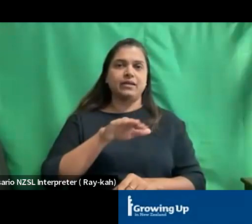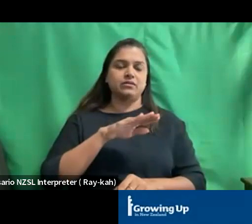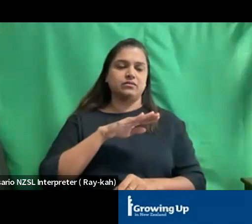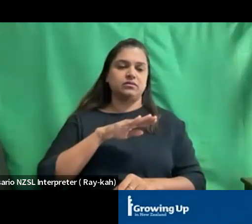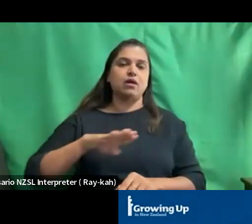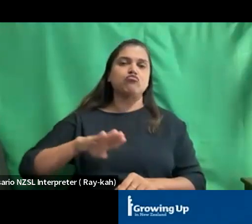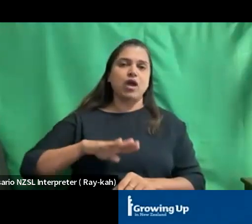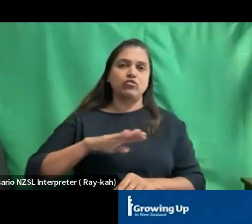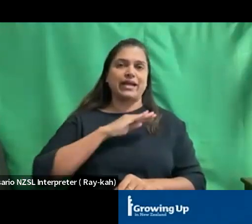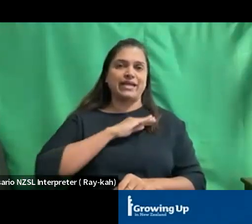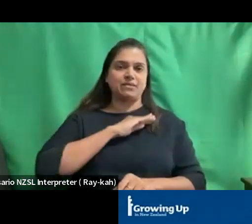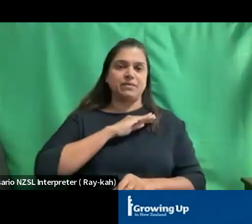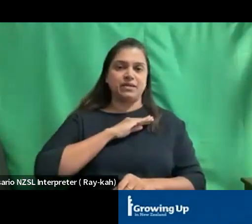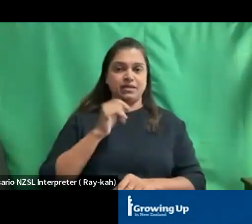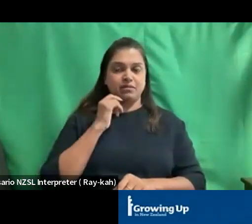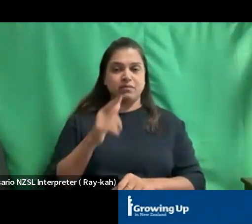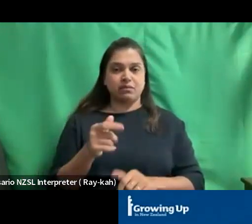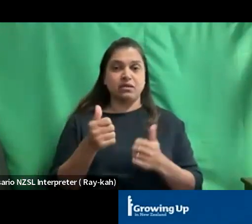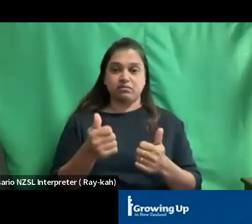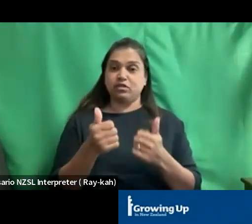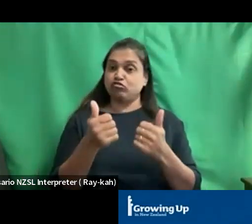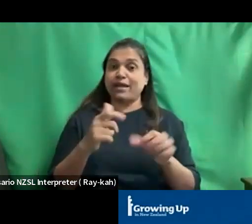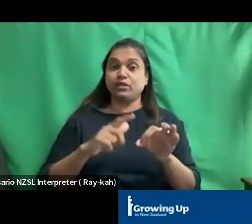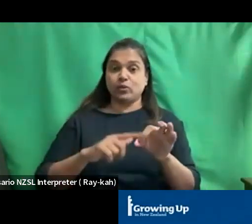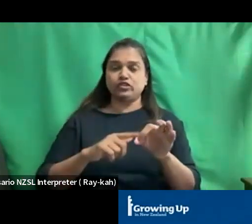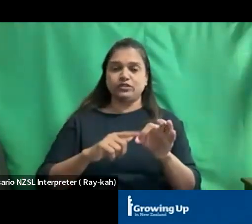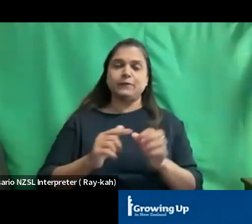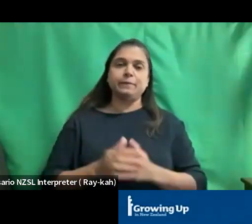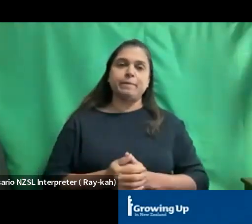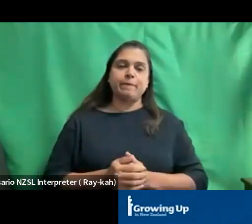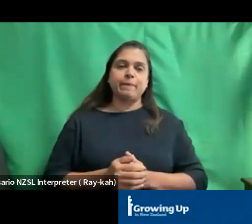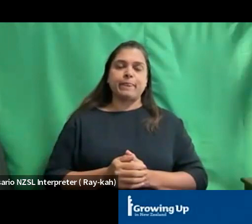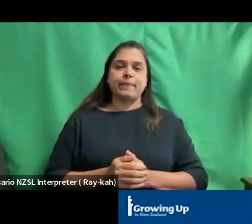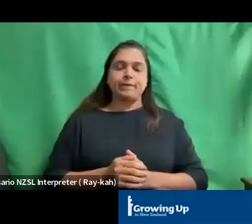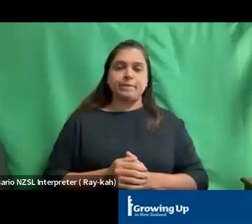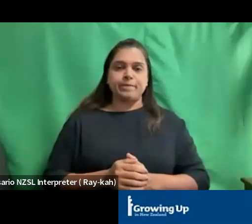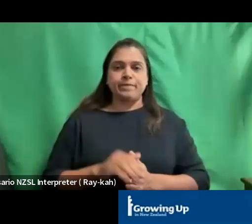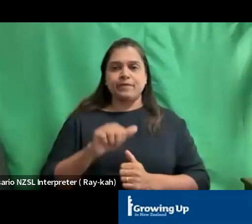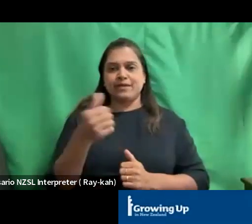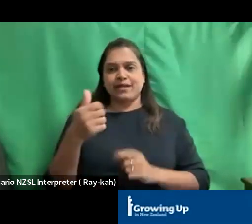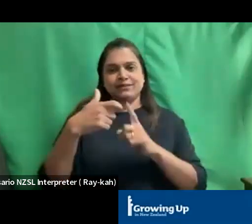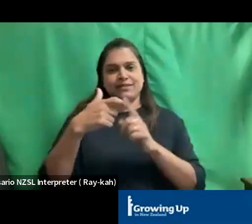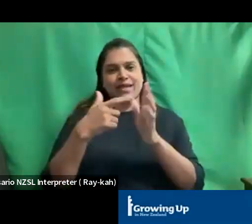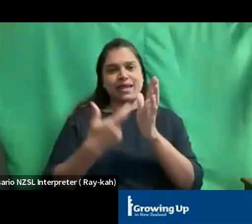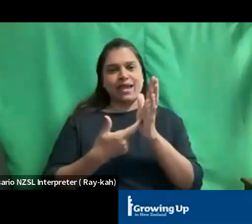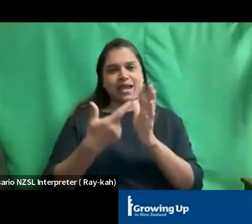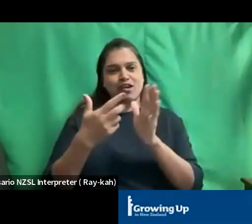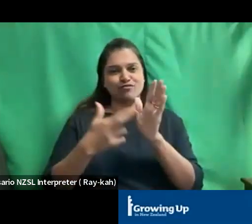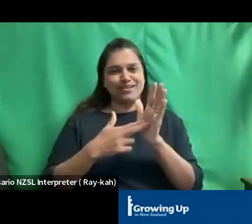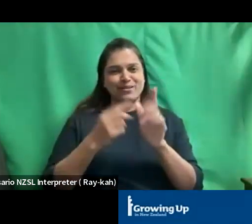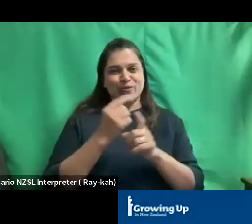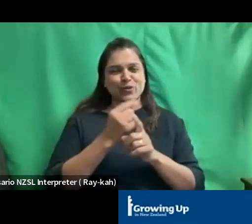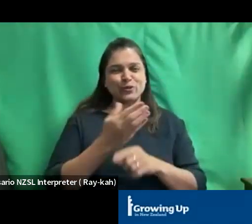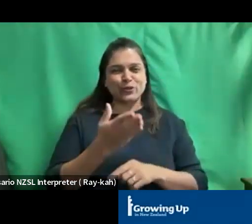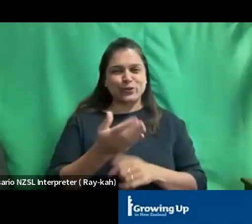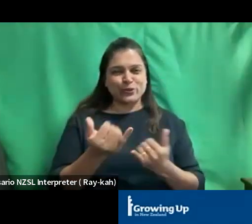in into that really great question. Thank you. Kia ora, Karen, I'm going to come over to you. You know, and